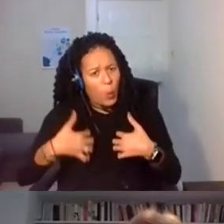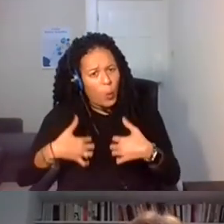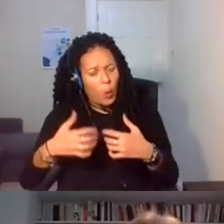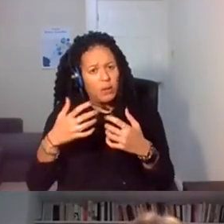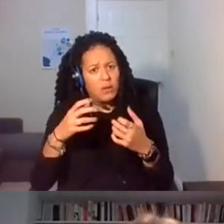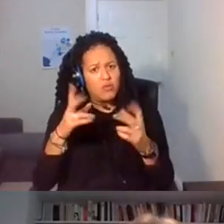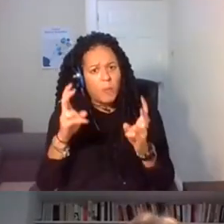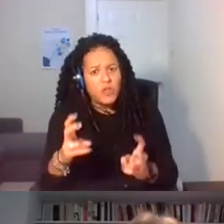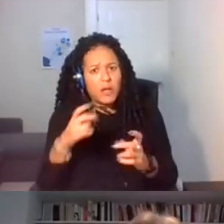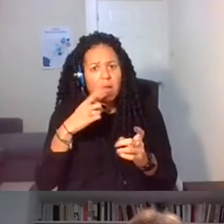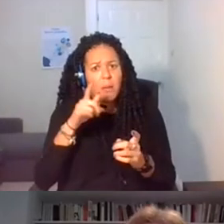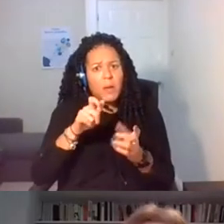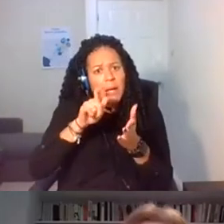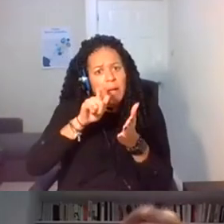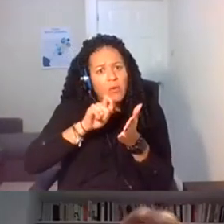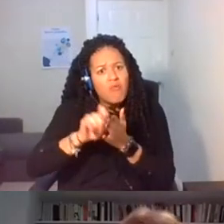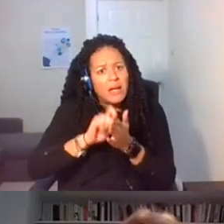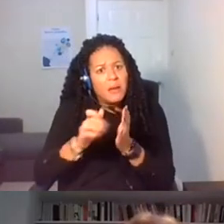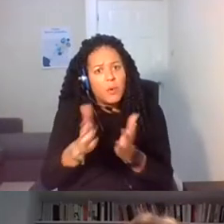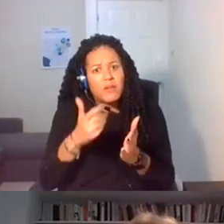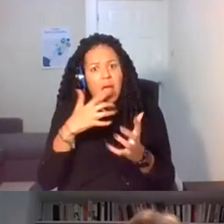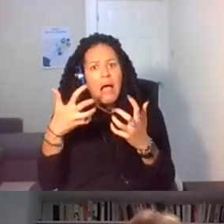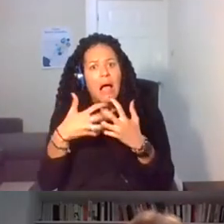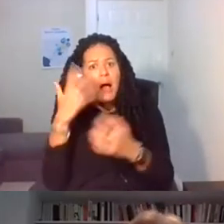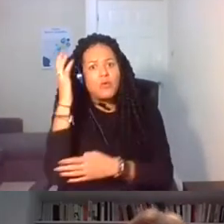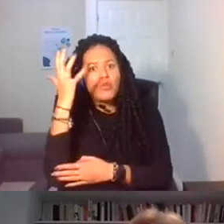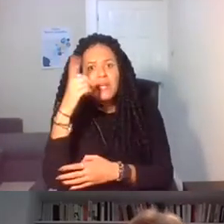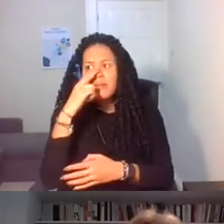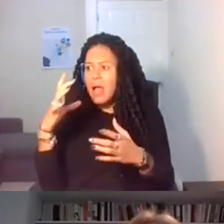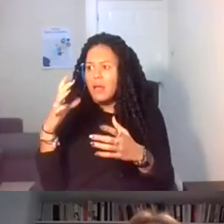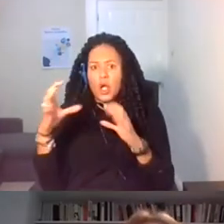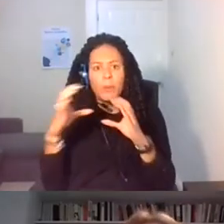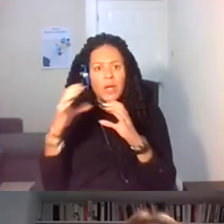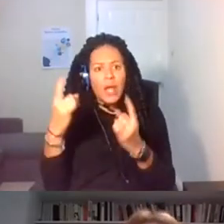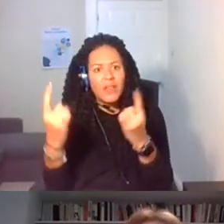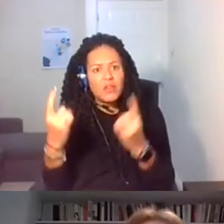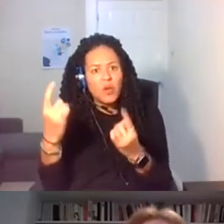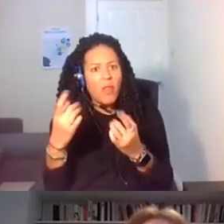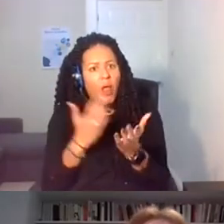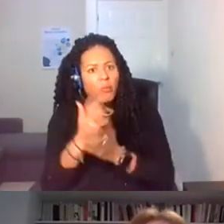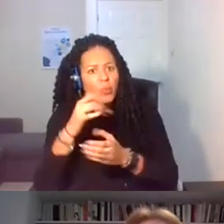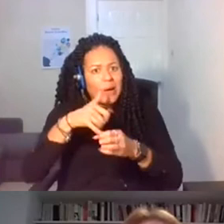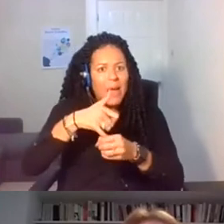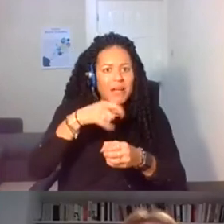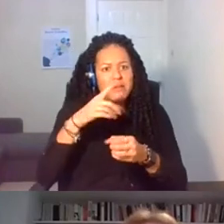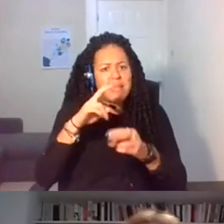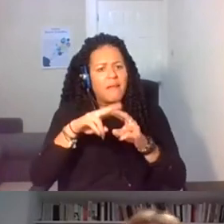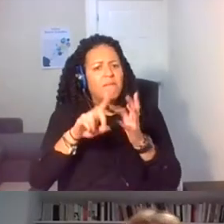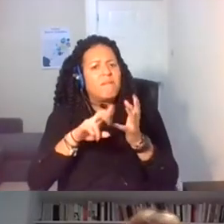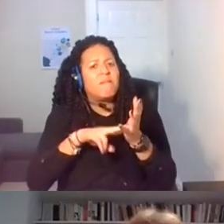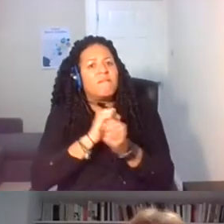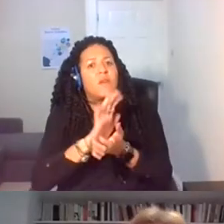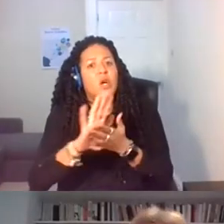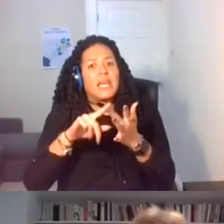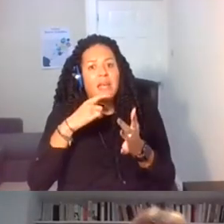written about how trees can communicate with each other through chemicals and through fungi, and I think it really puts human